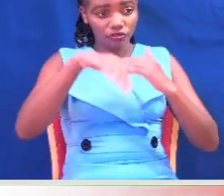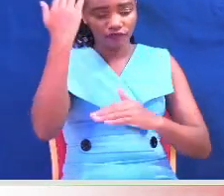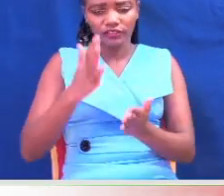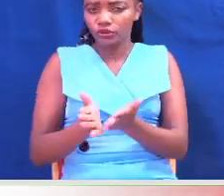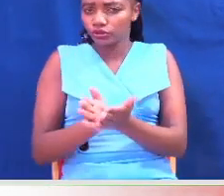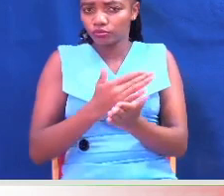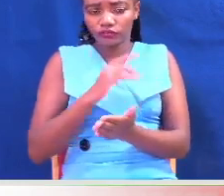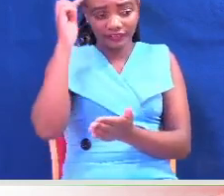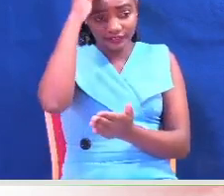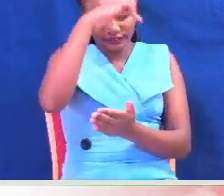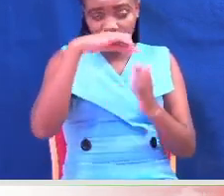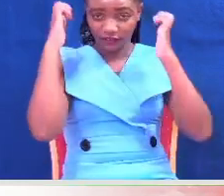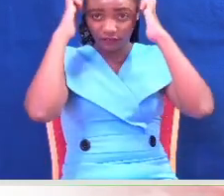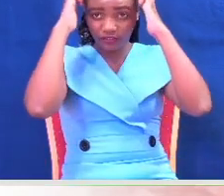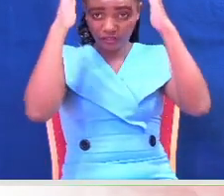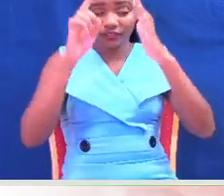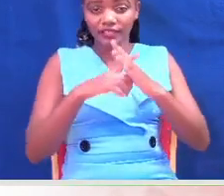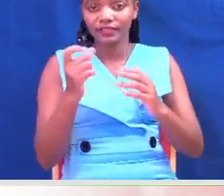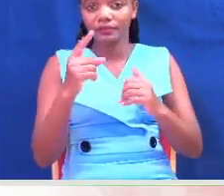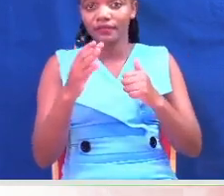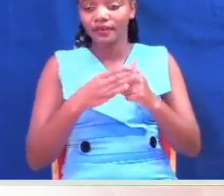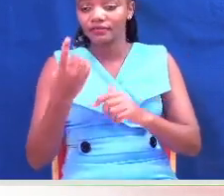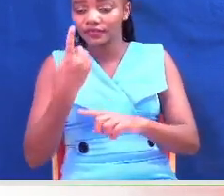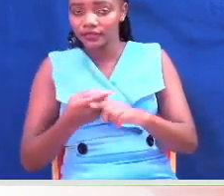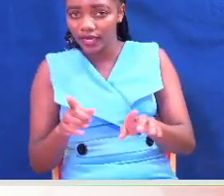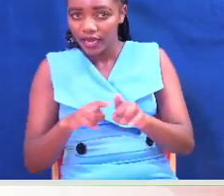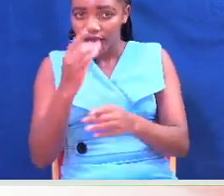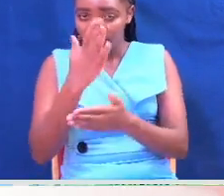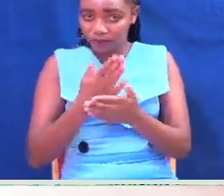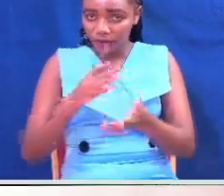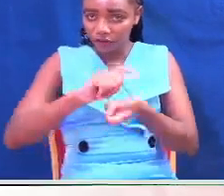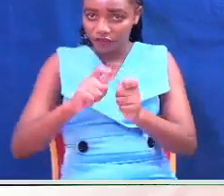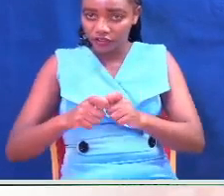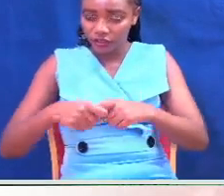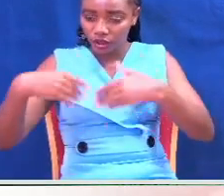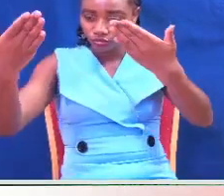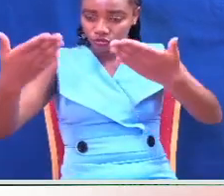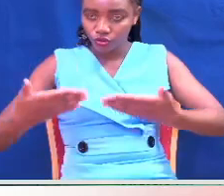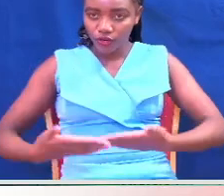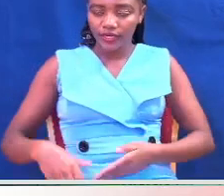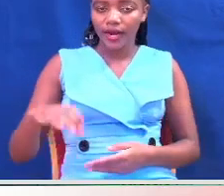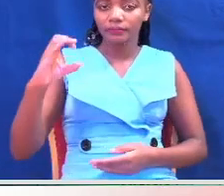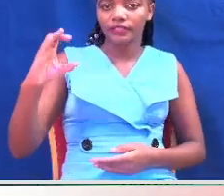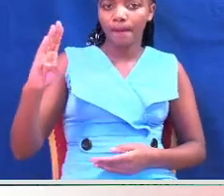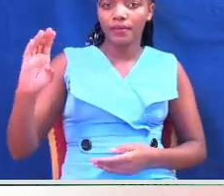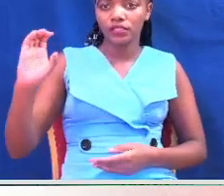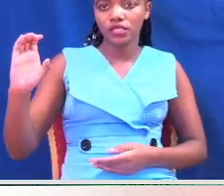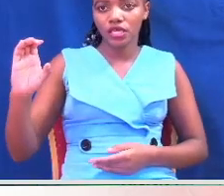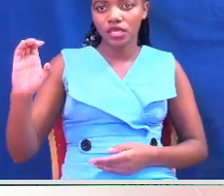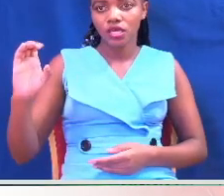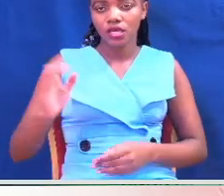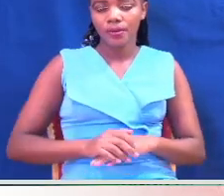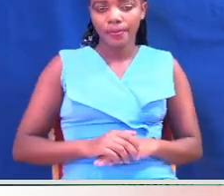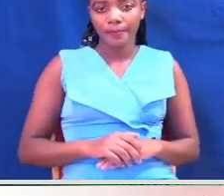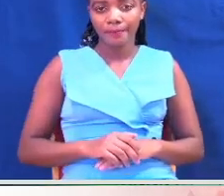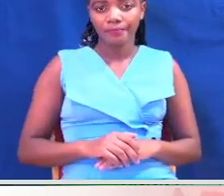Bachelor of Education course from September this year as part of the reforms to usher in the competence-based curriculum,